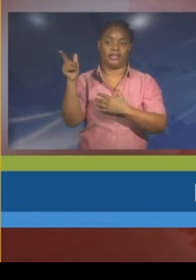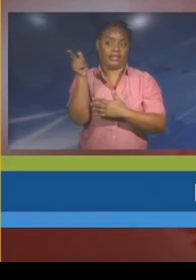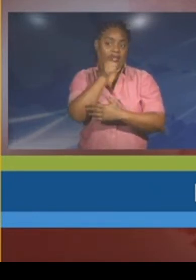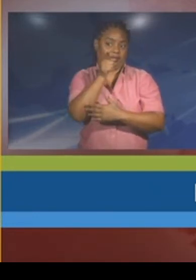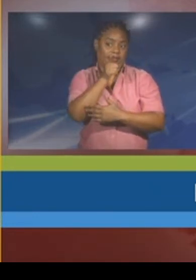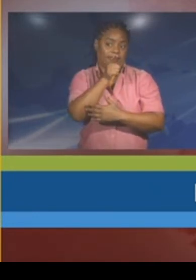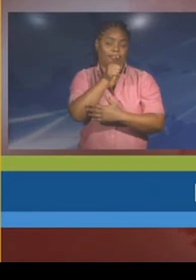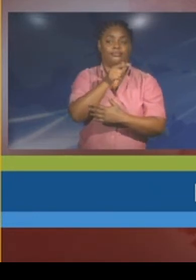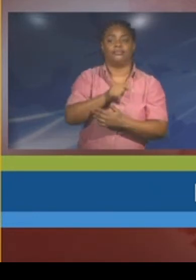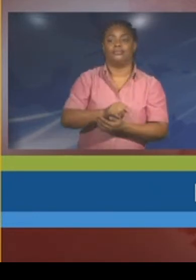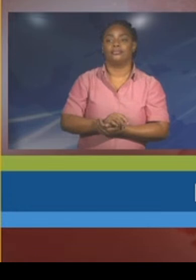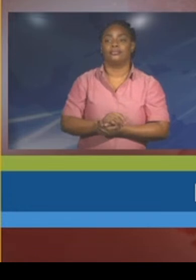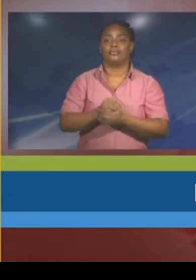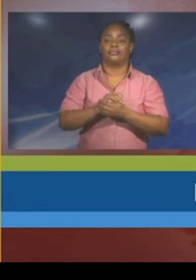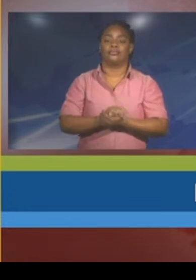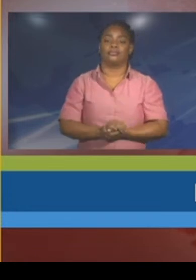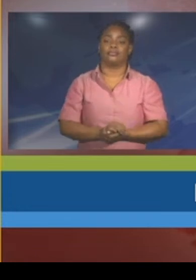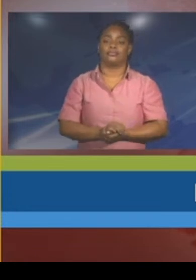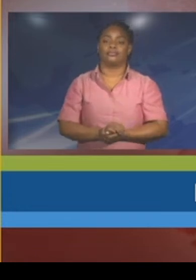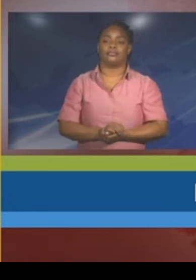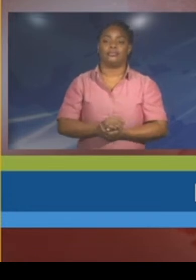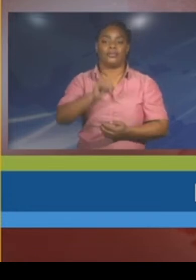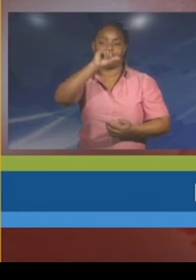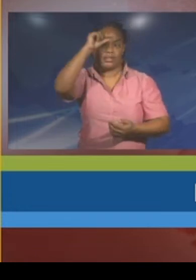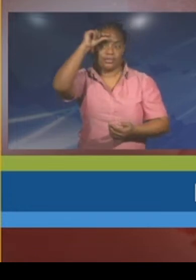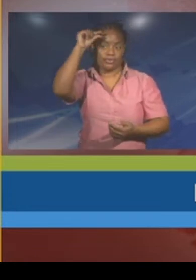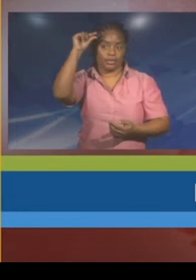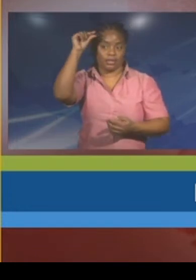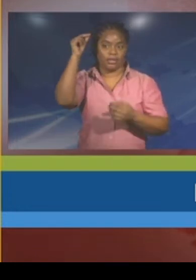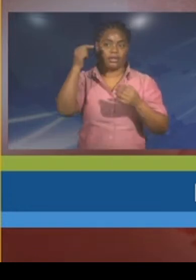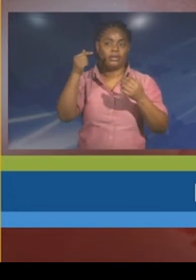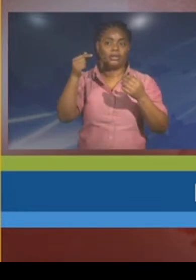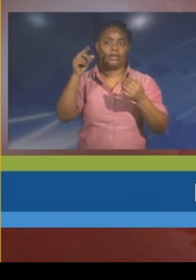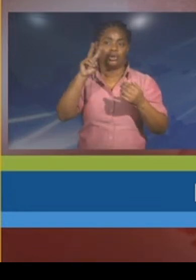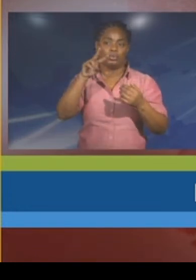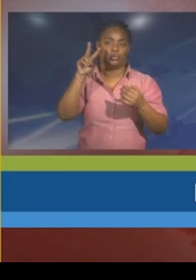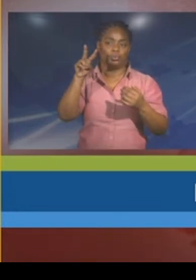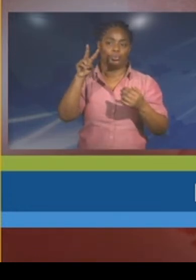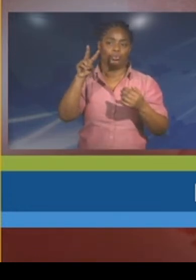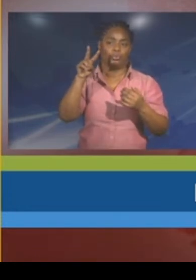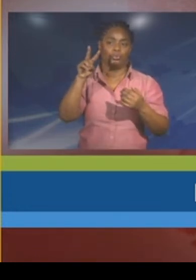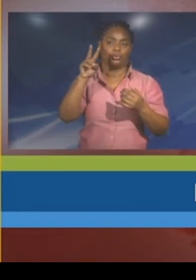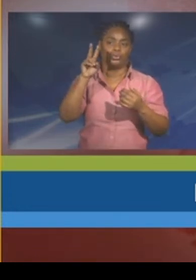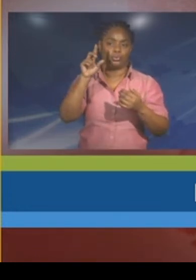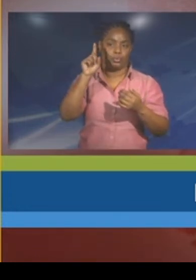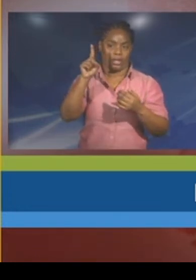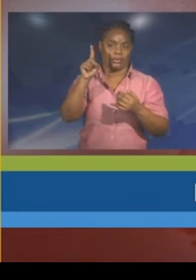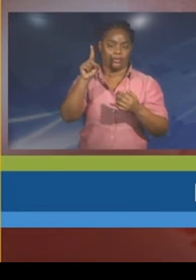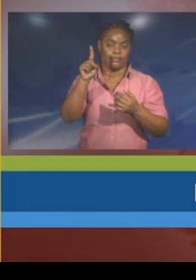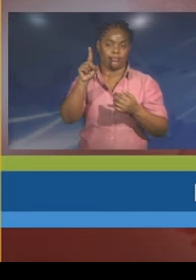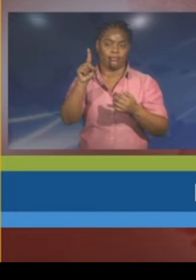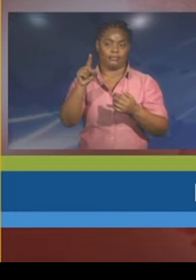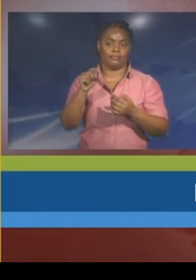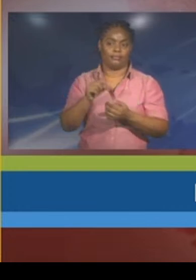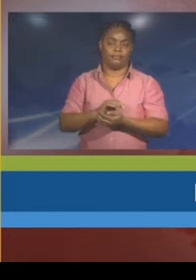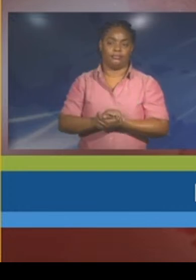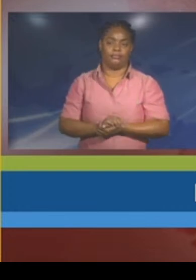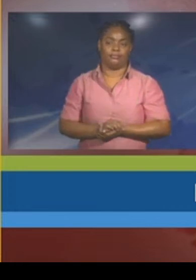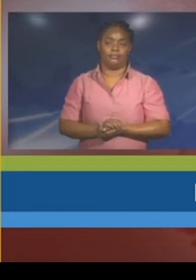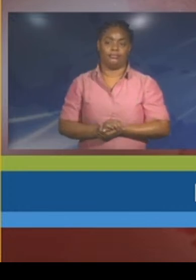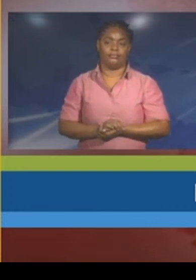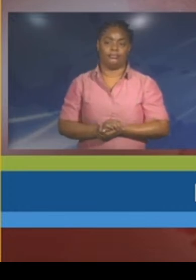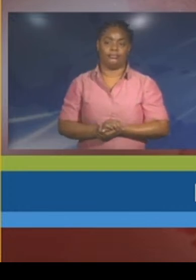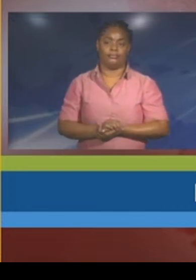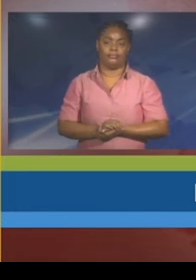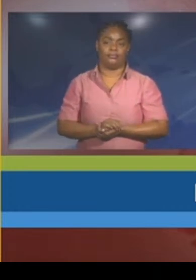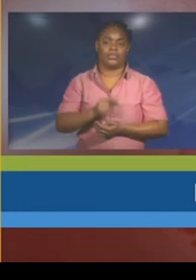of 2020 is in grey. 2021 in the more of the solid colors, January to December, December being the red over to the right-hand